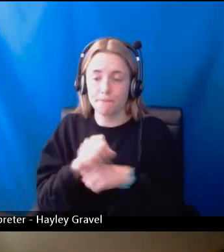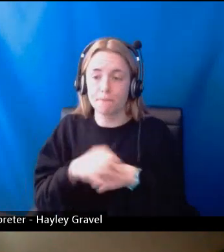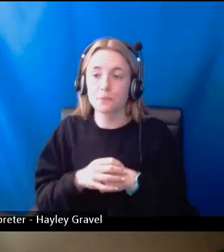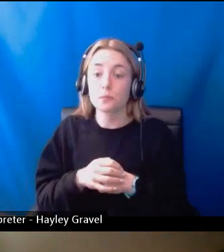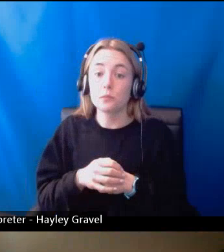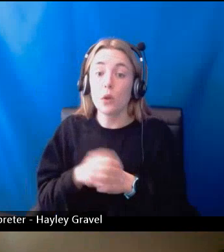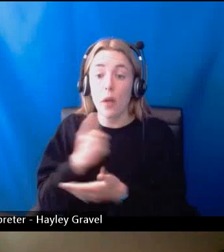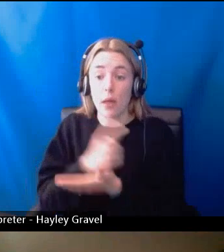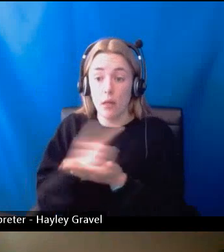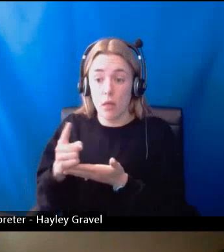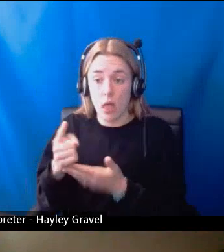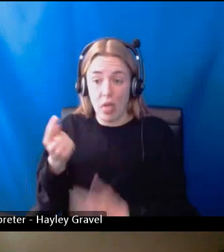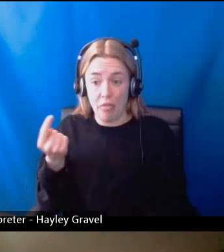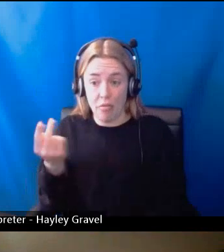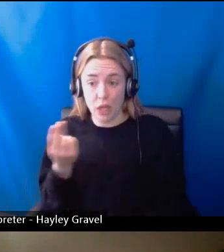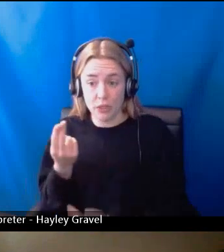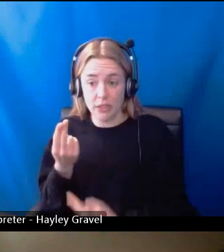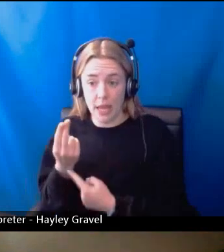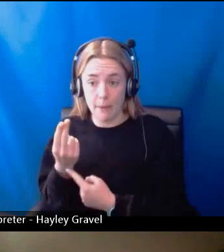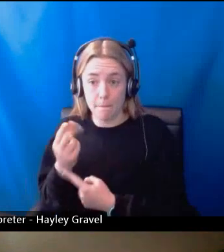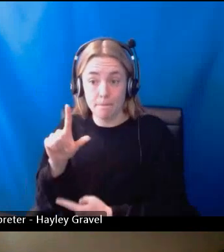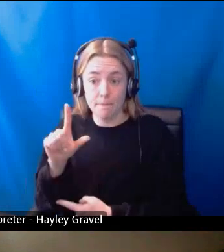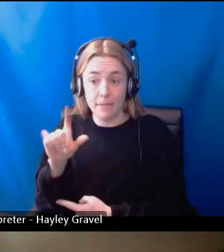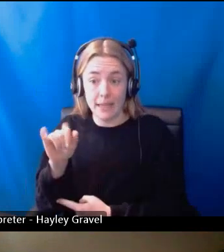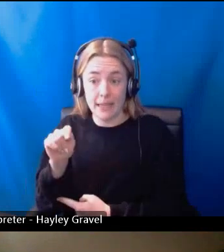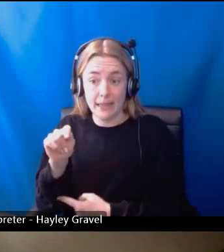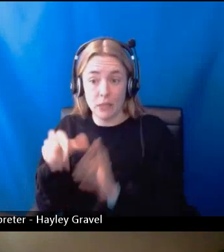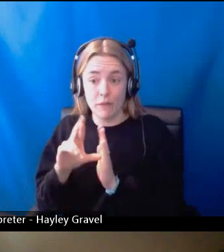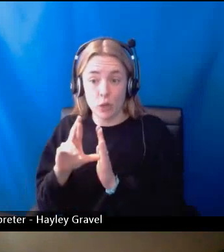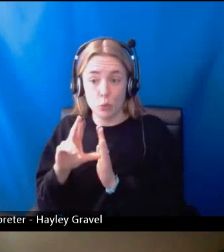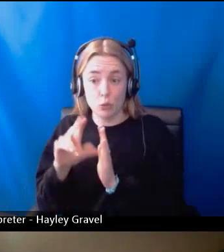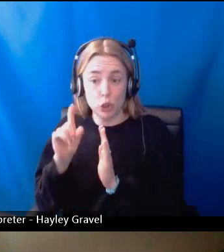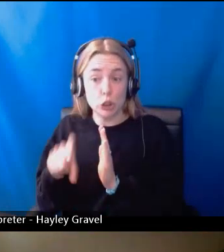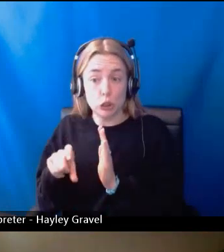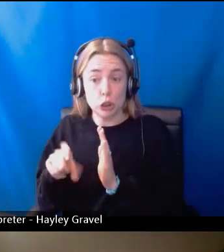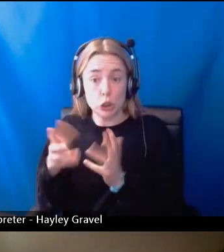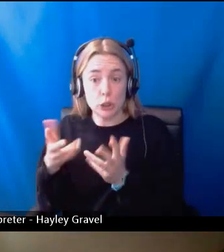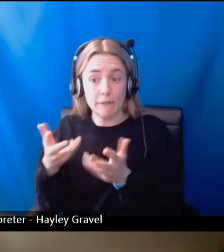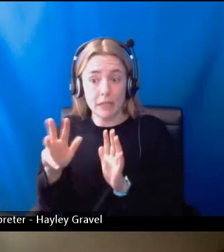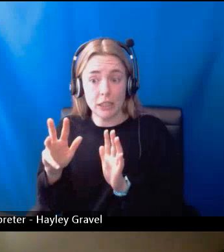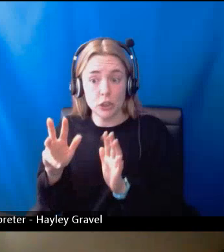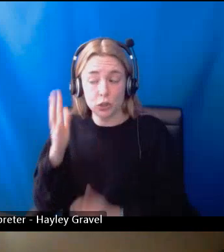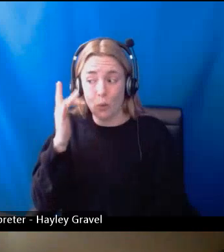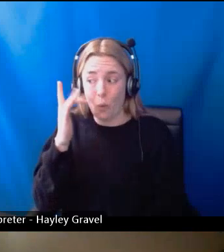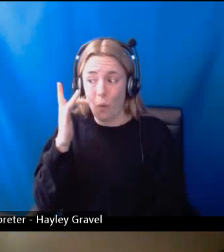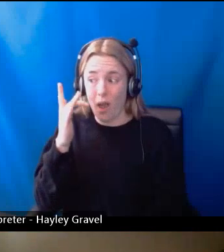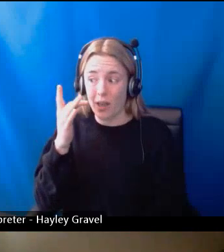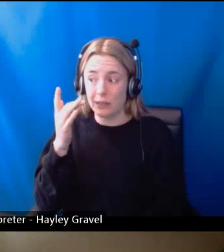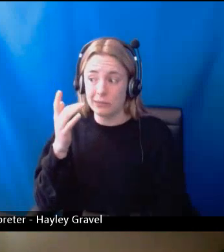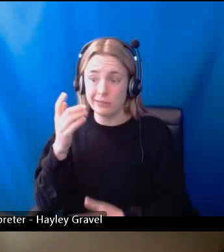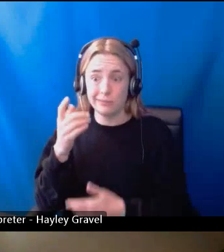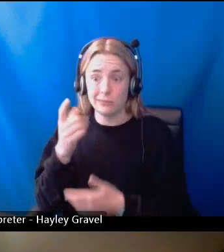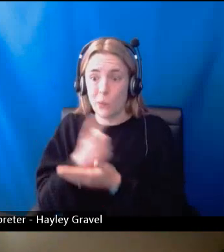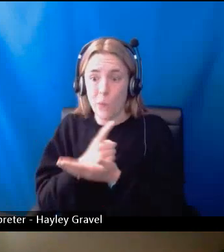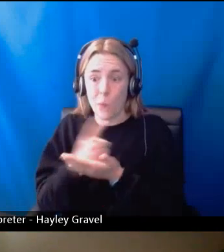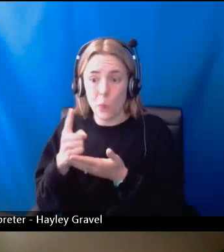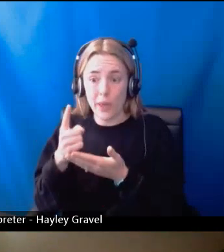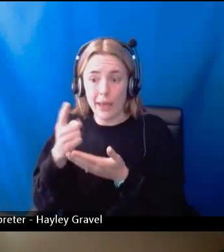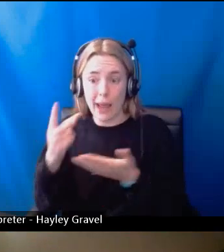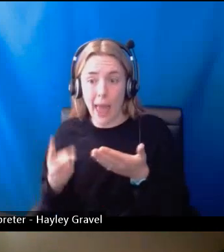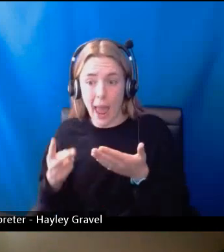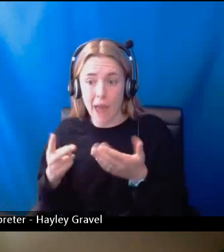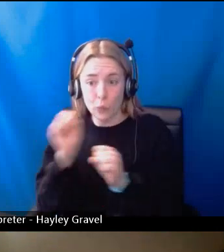Thursday, that lit review should be done because we've been laboring over that for about a week and a half. So that should be